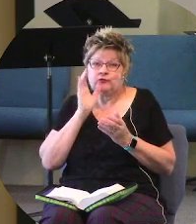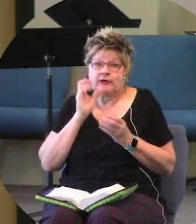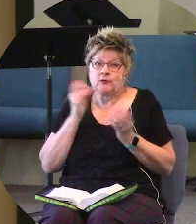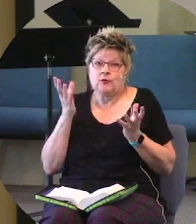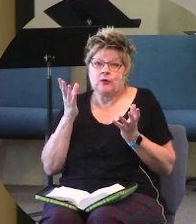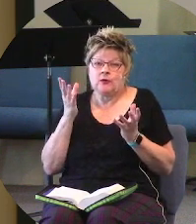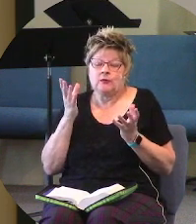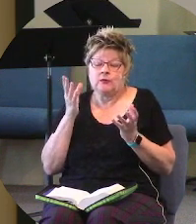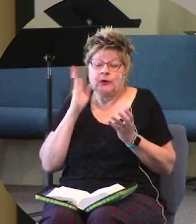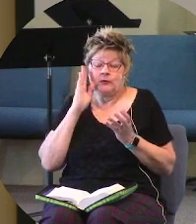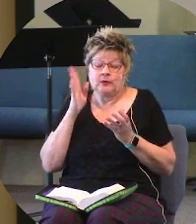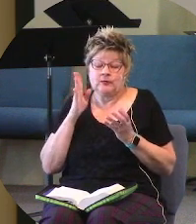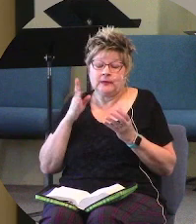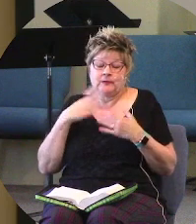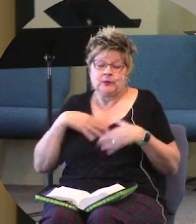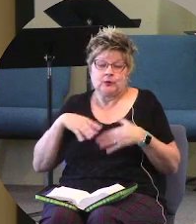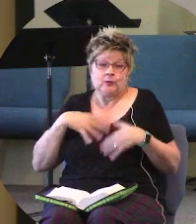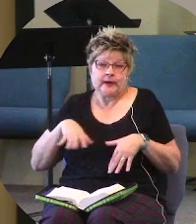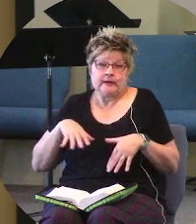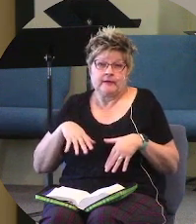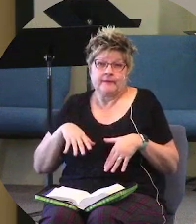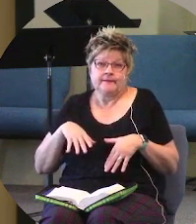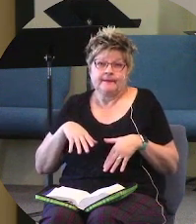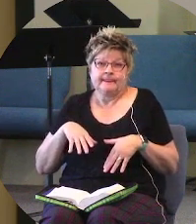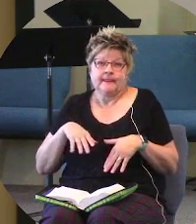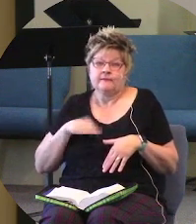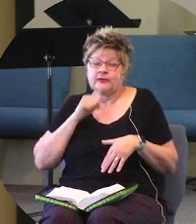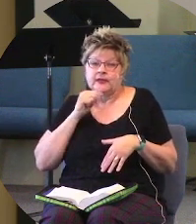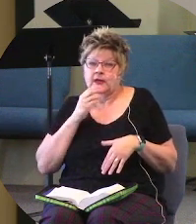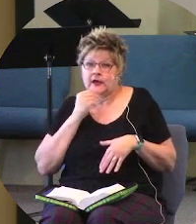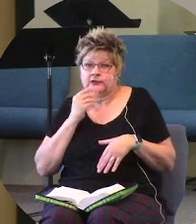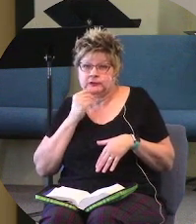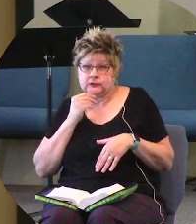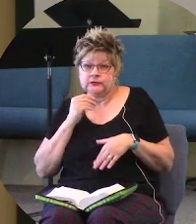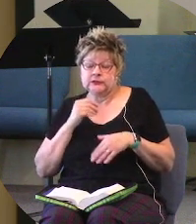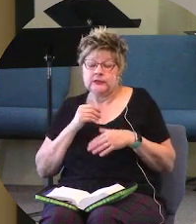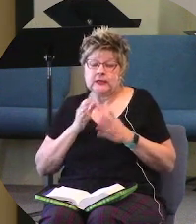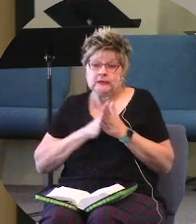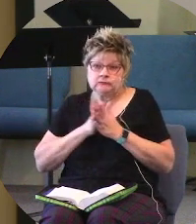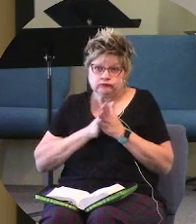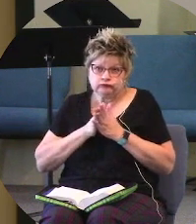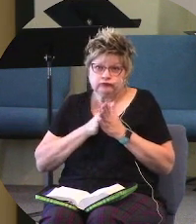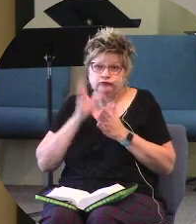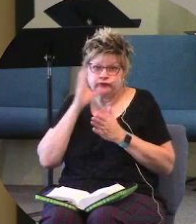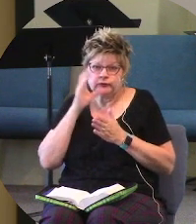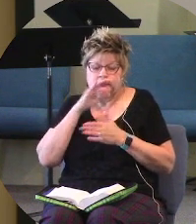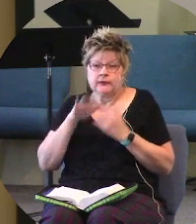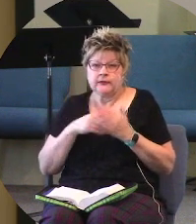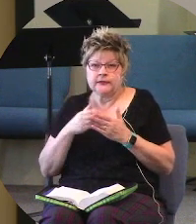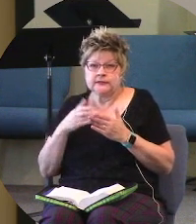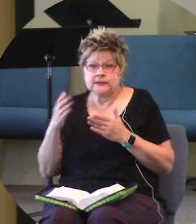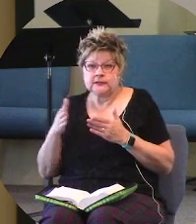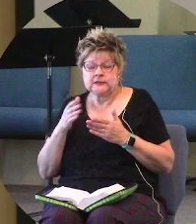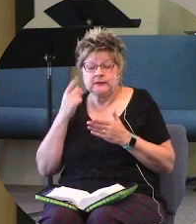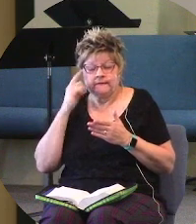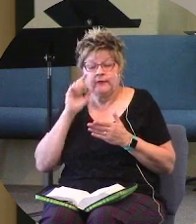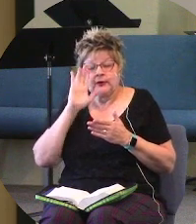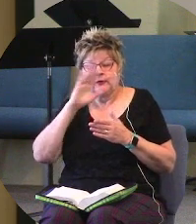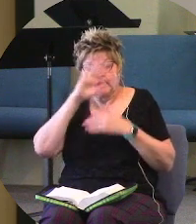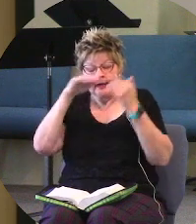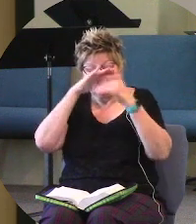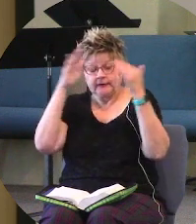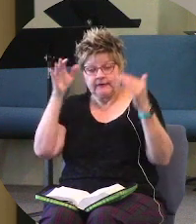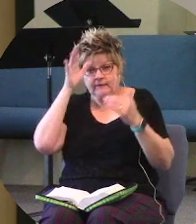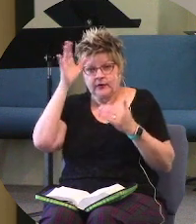will we wear for clothing? For the Gentiles eagerly seek all these things, for your heavenly Father knows that